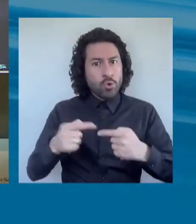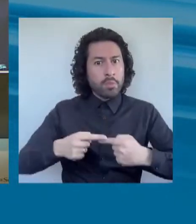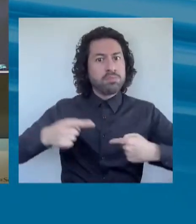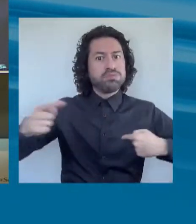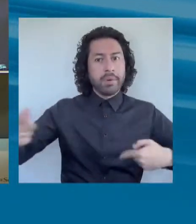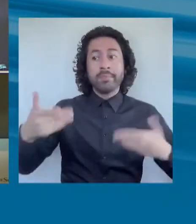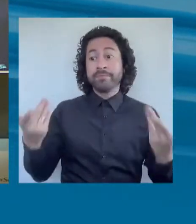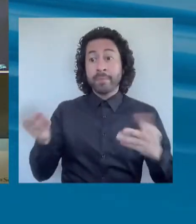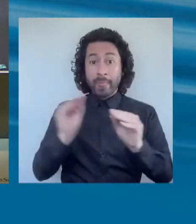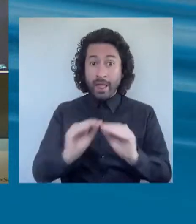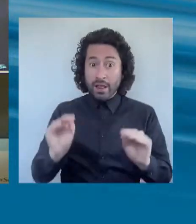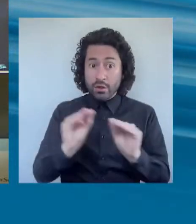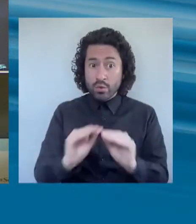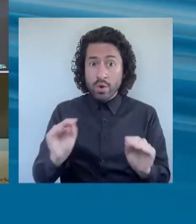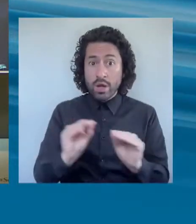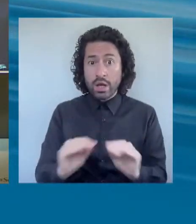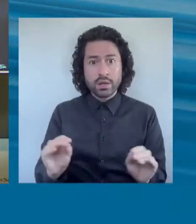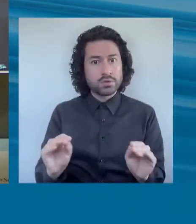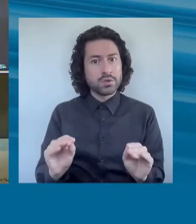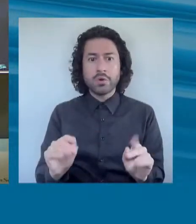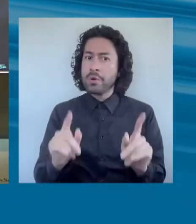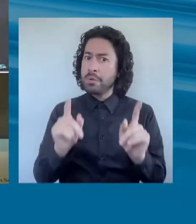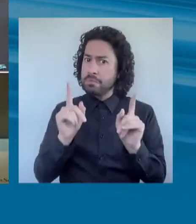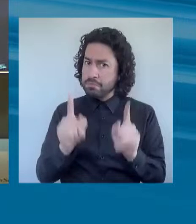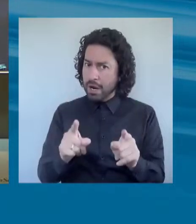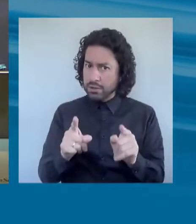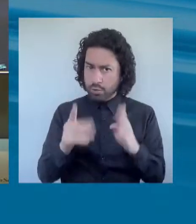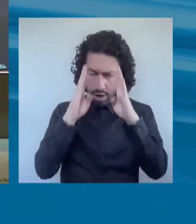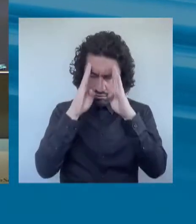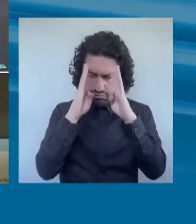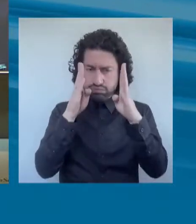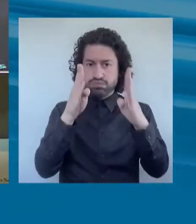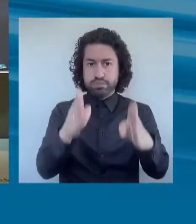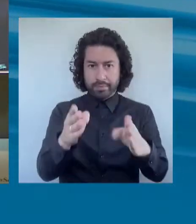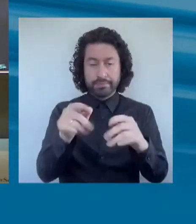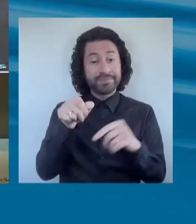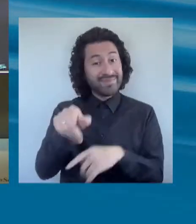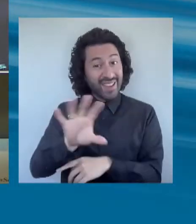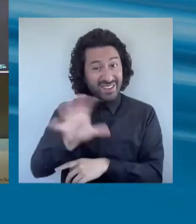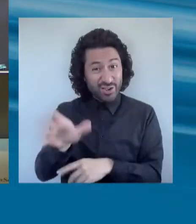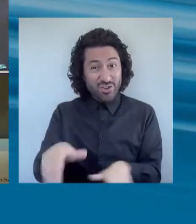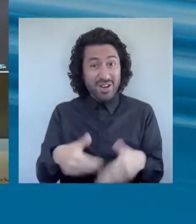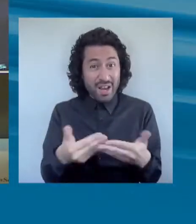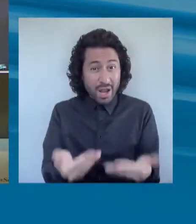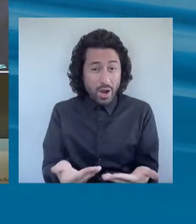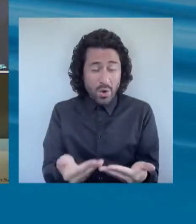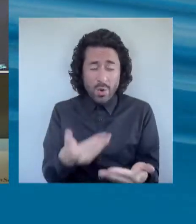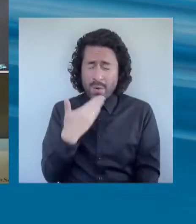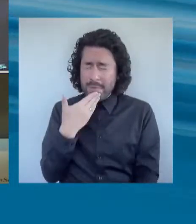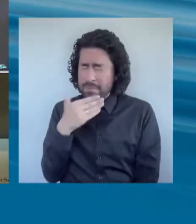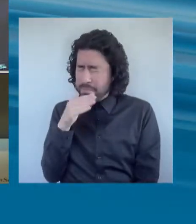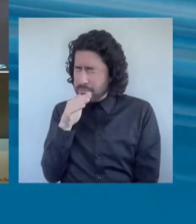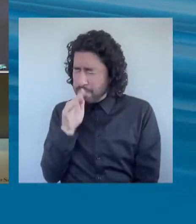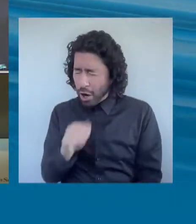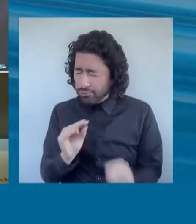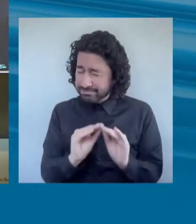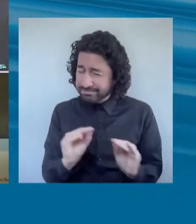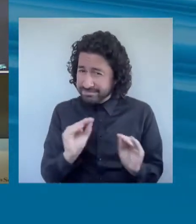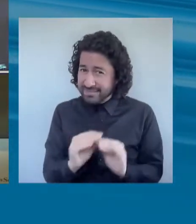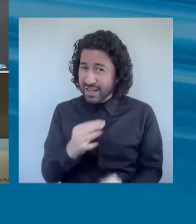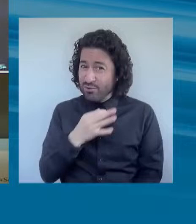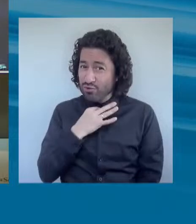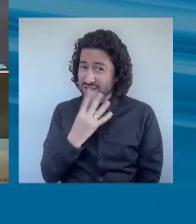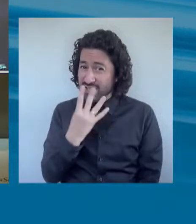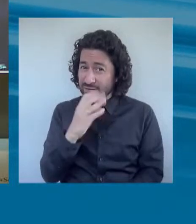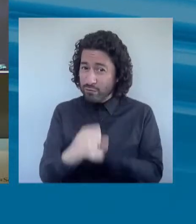results in the medium and long term. This is why we cannot forget this fact. The region is facing the worst